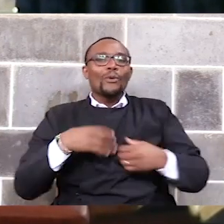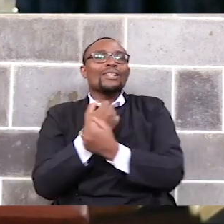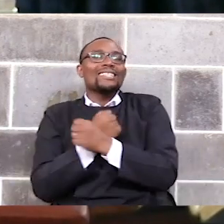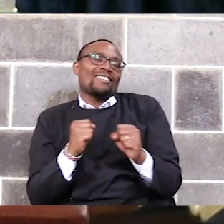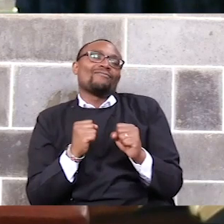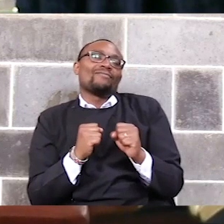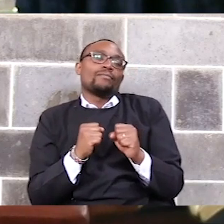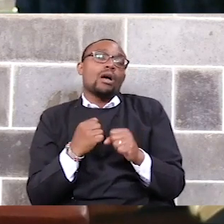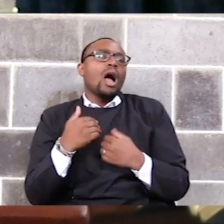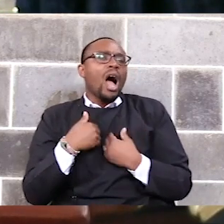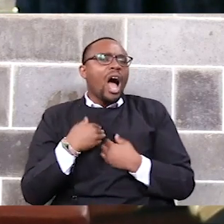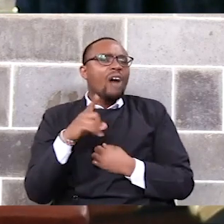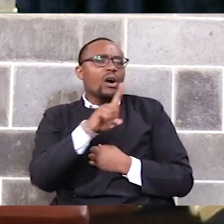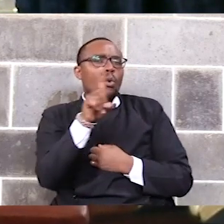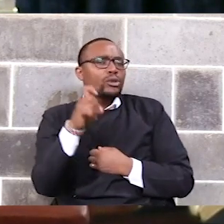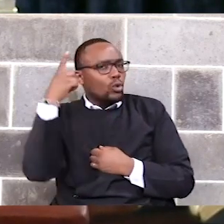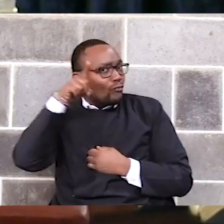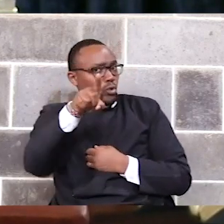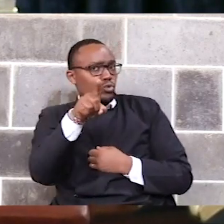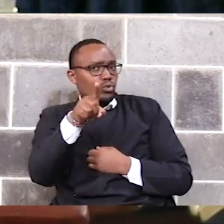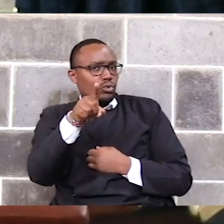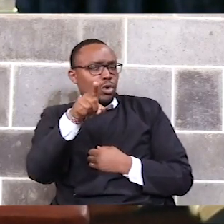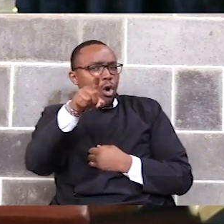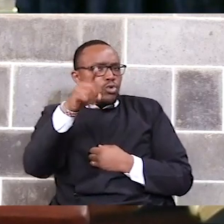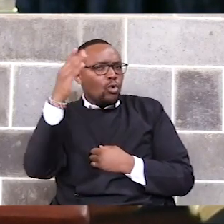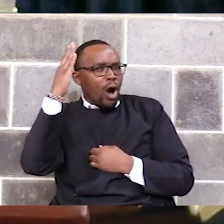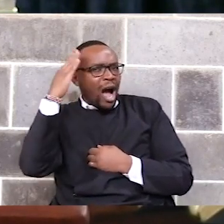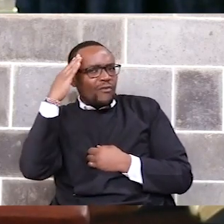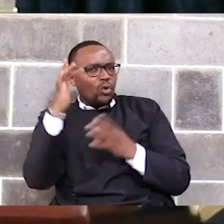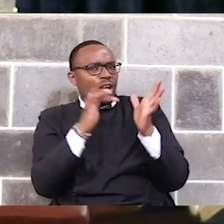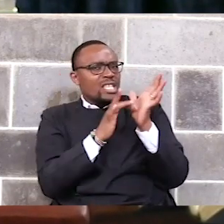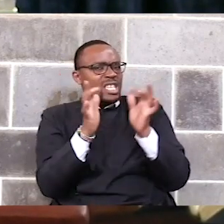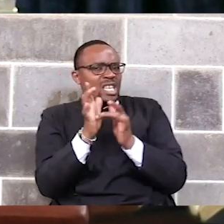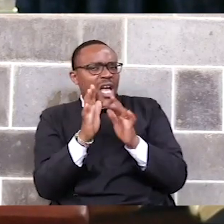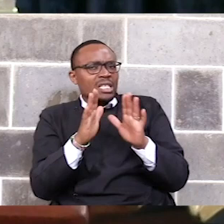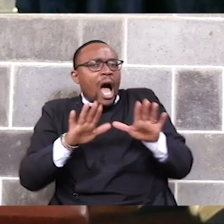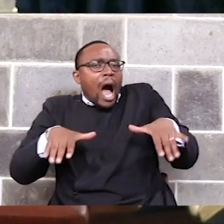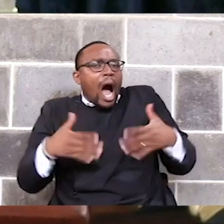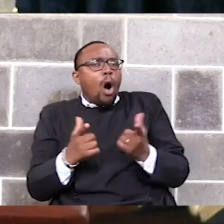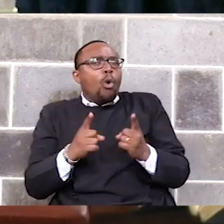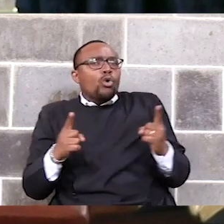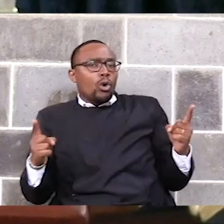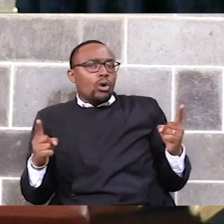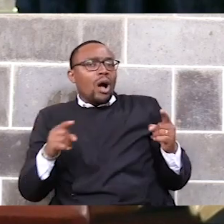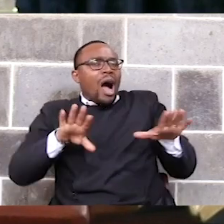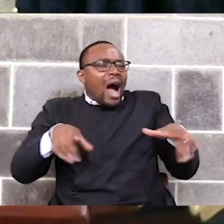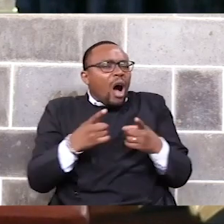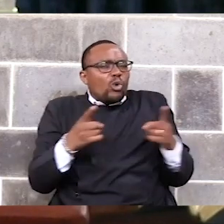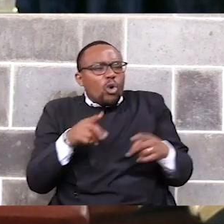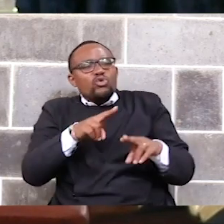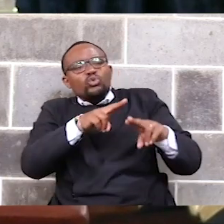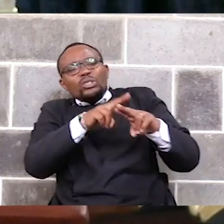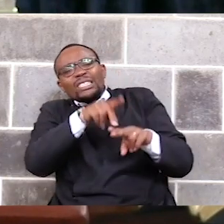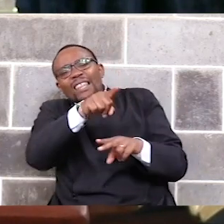question. How long have you known Christ? How long have you listened and sat here in